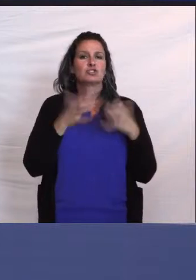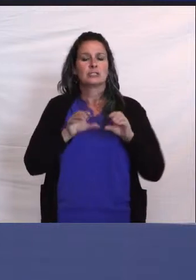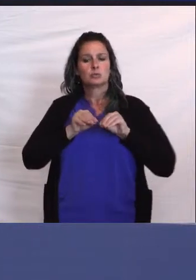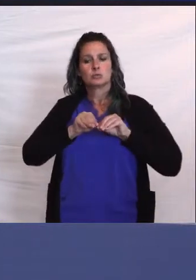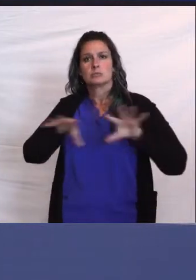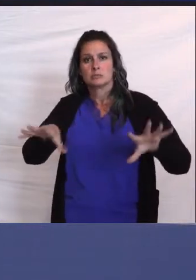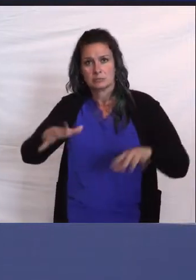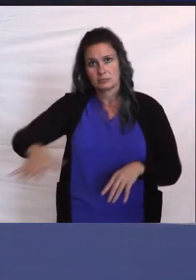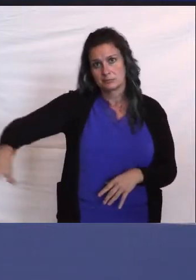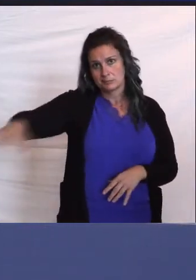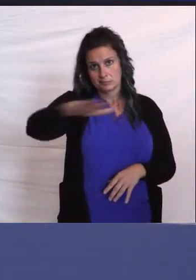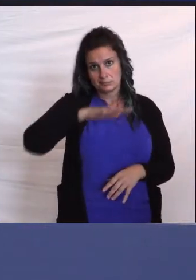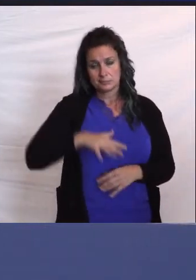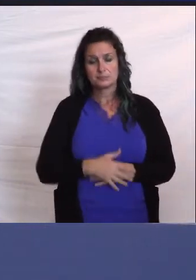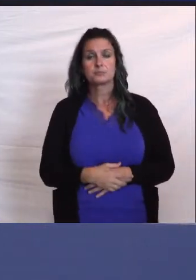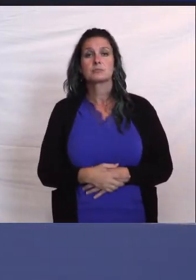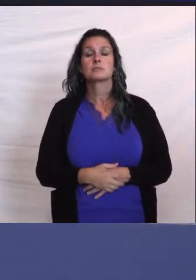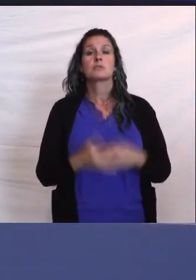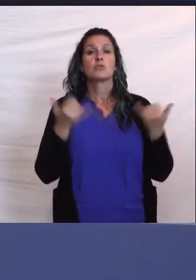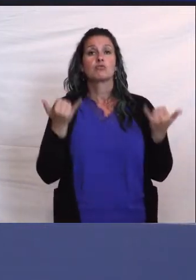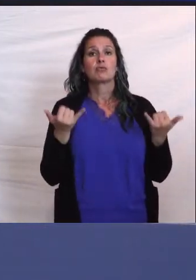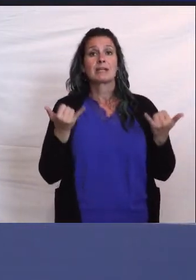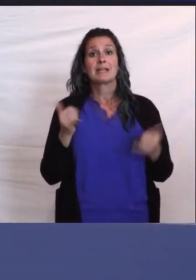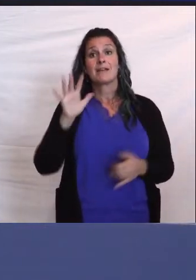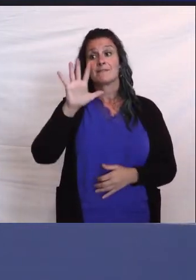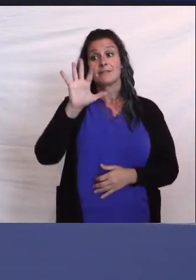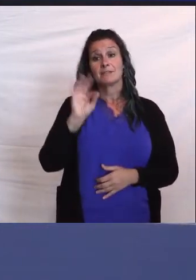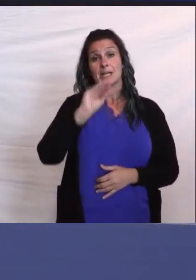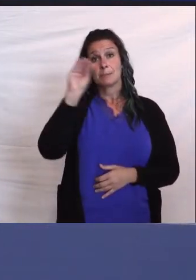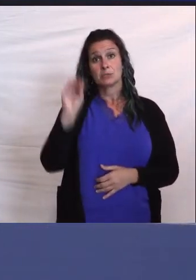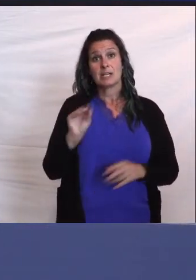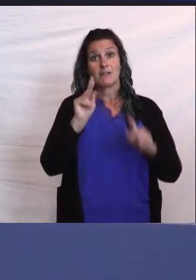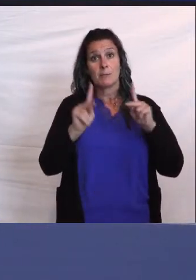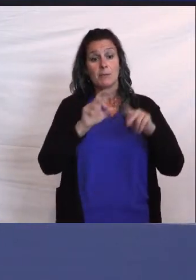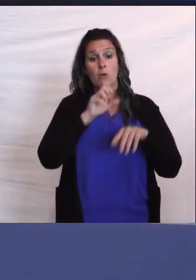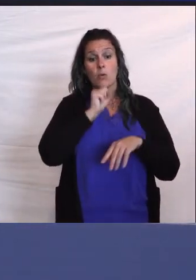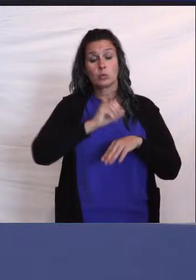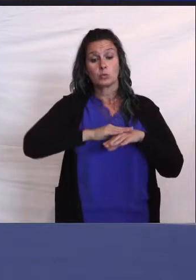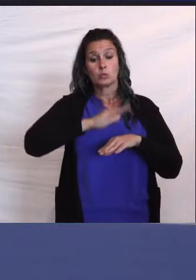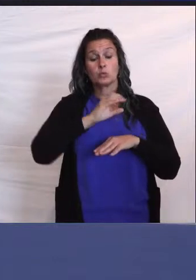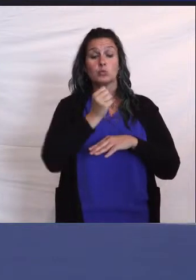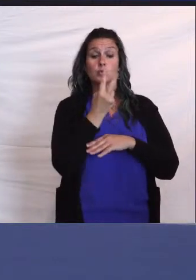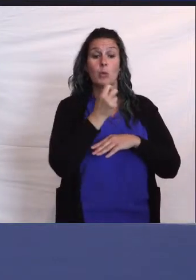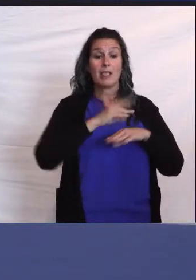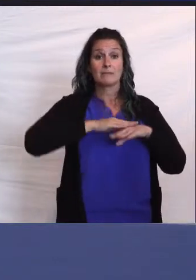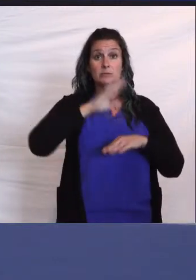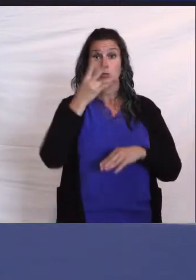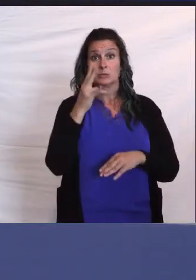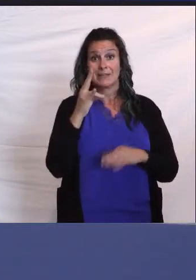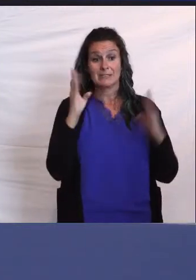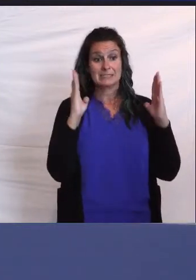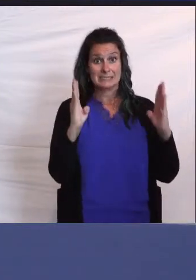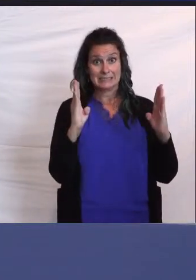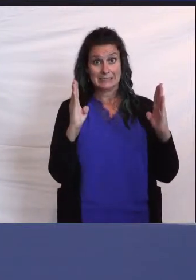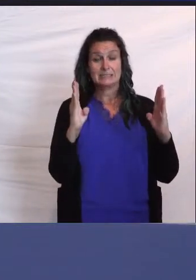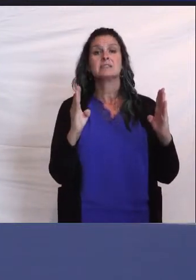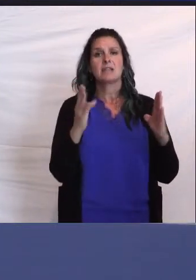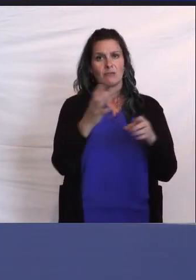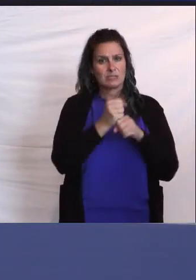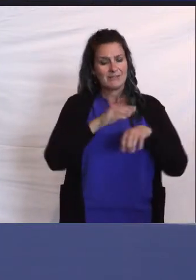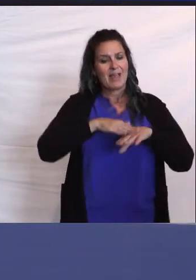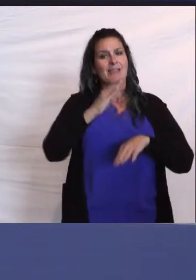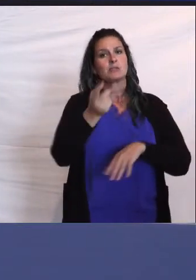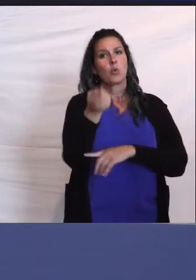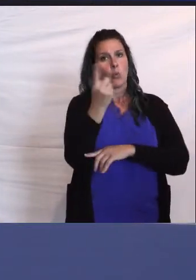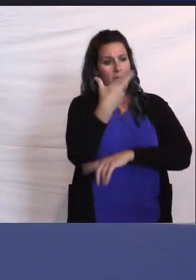with. Currently, 59% of individuals 12 to 17 years of age have received at least